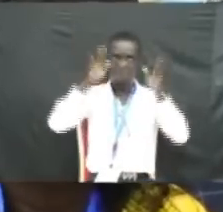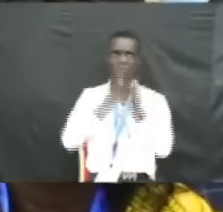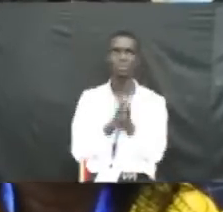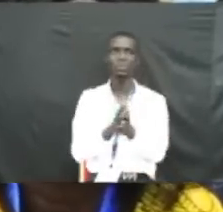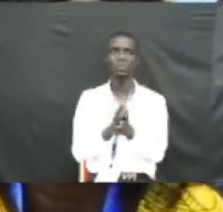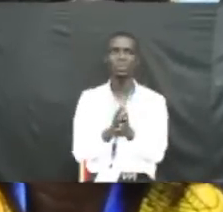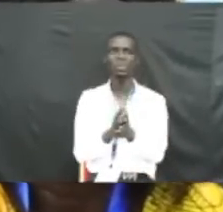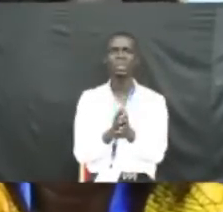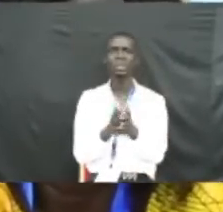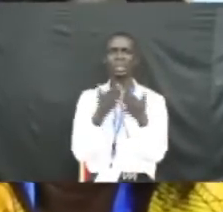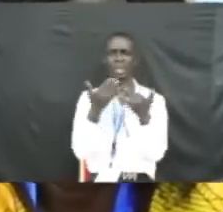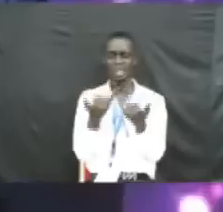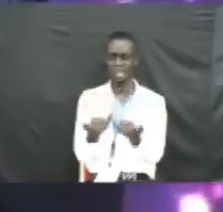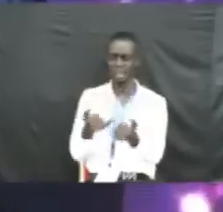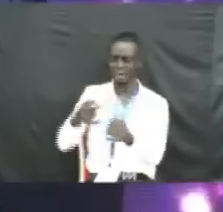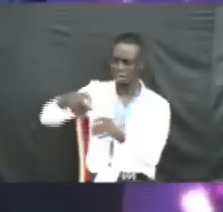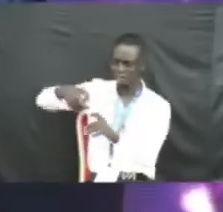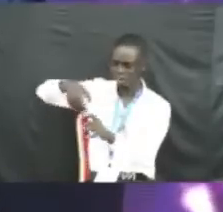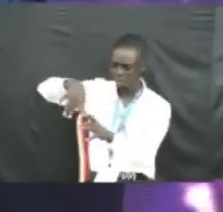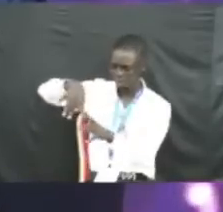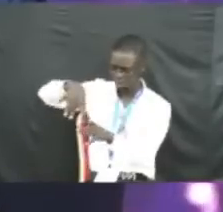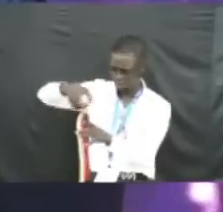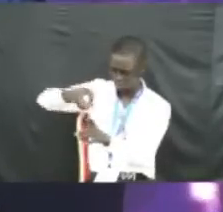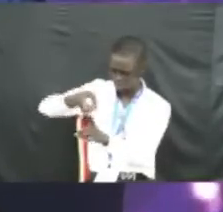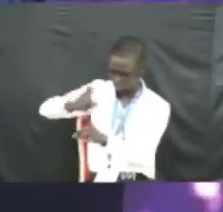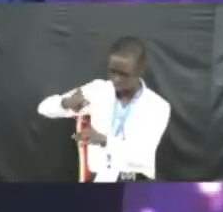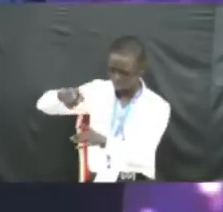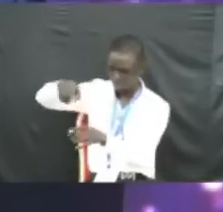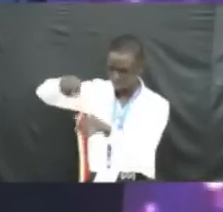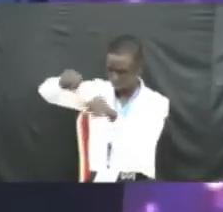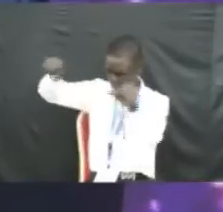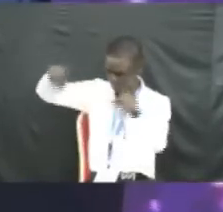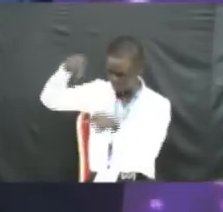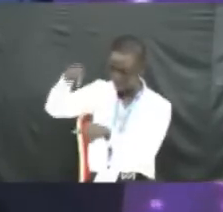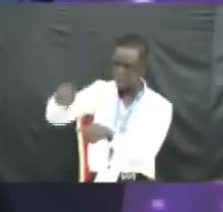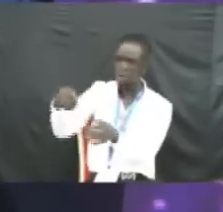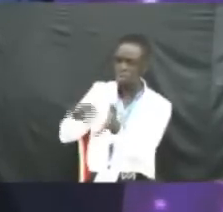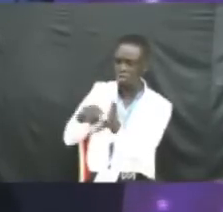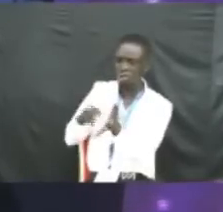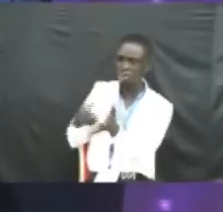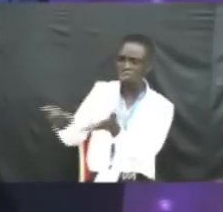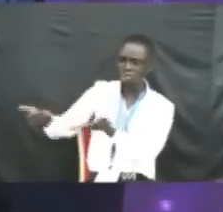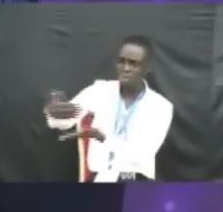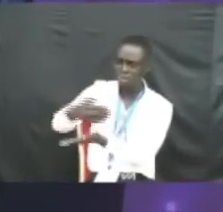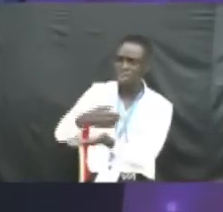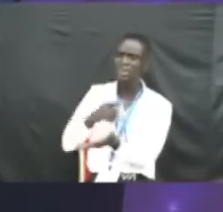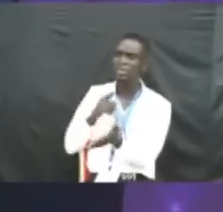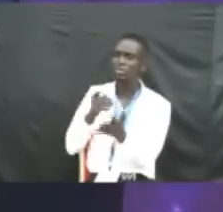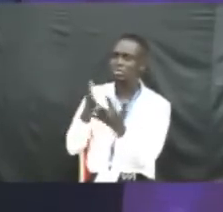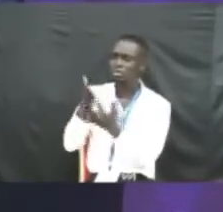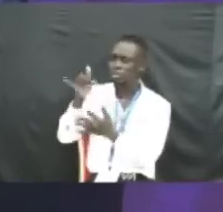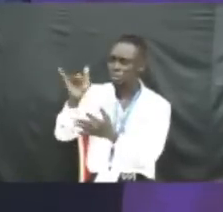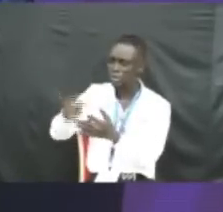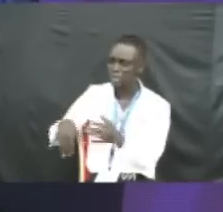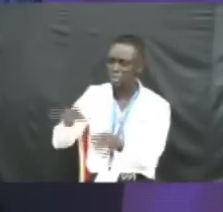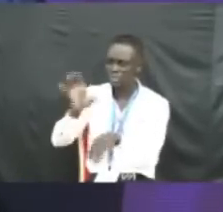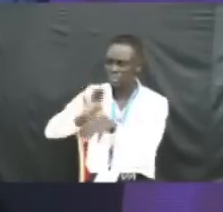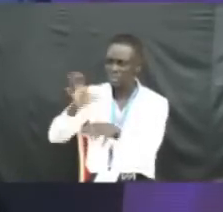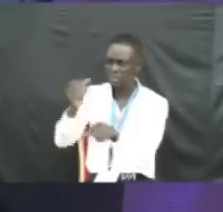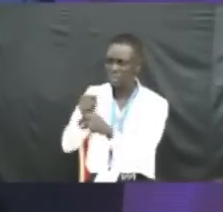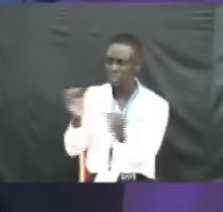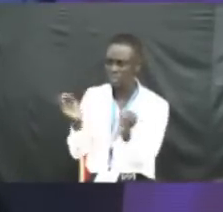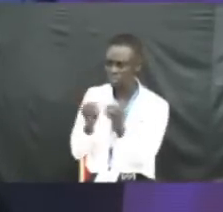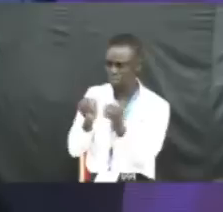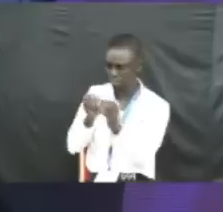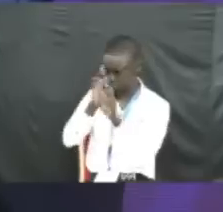Now reports from the areas indicate that through the chiefty ministry the church has won great respect and has